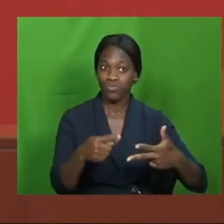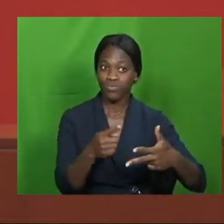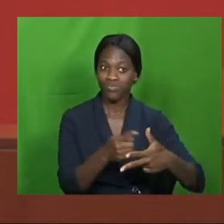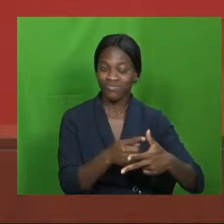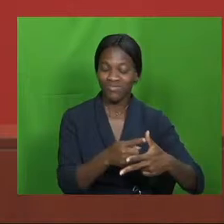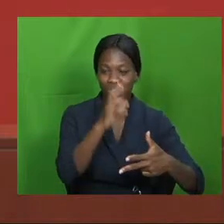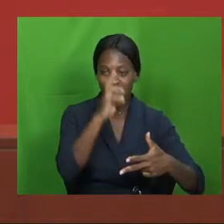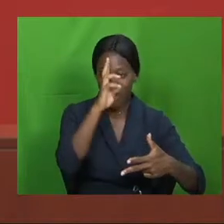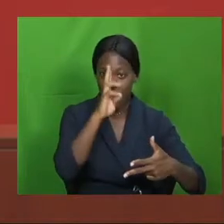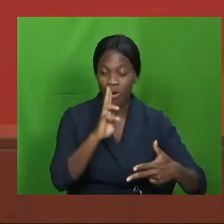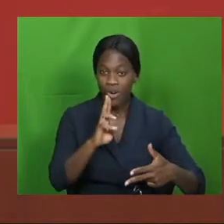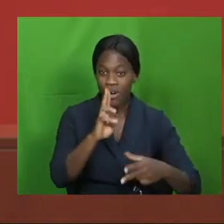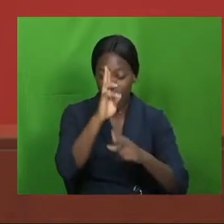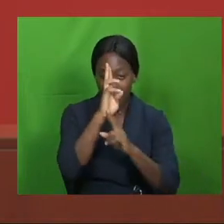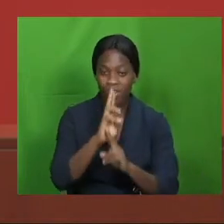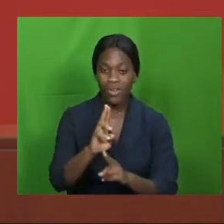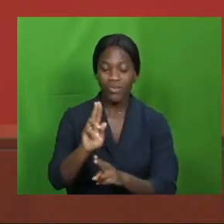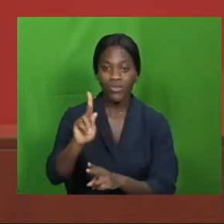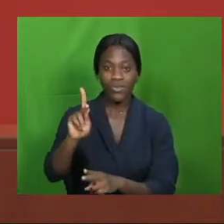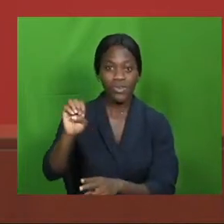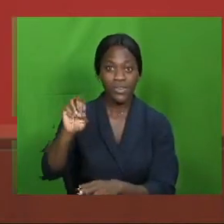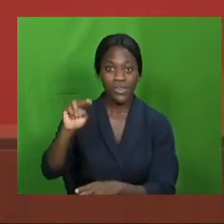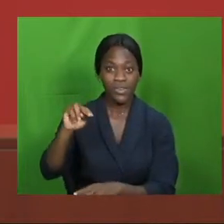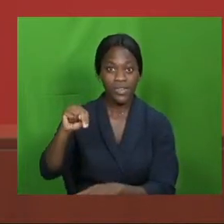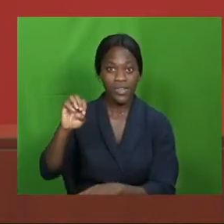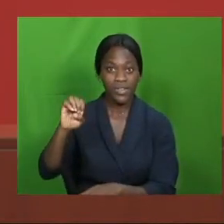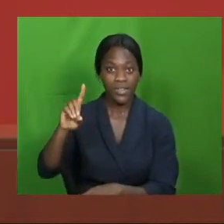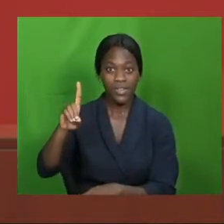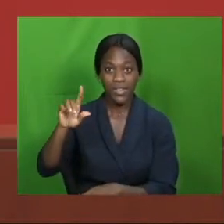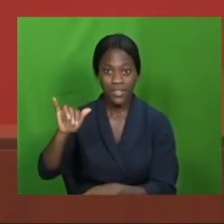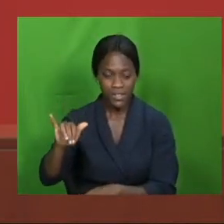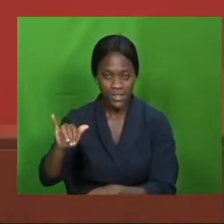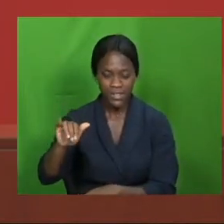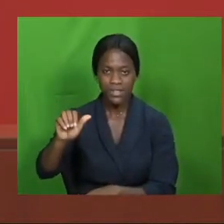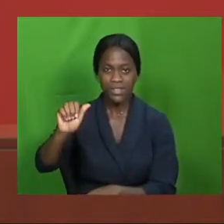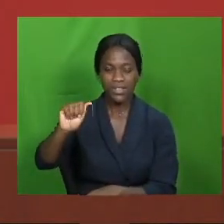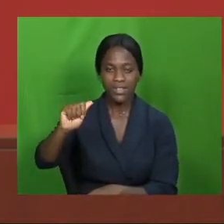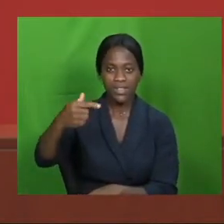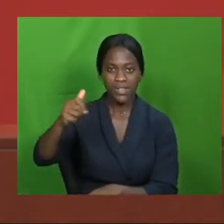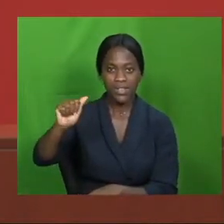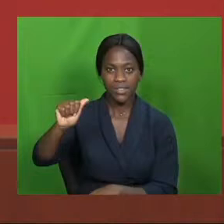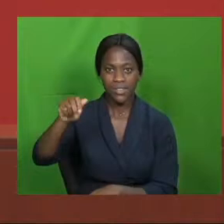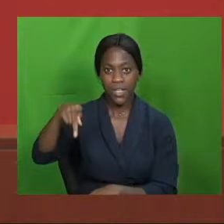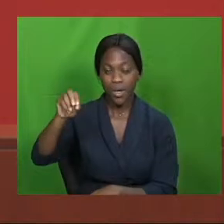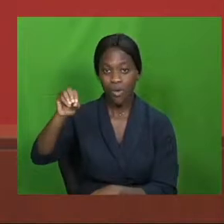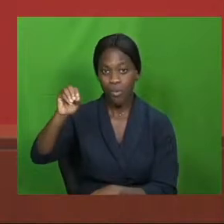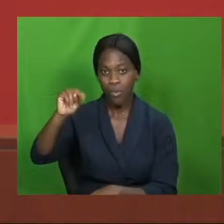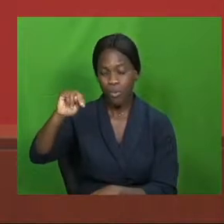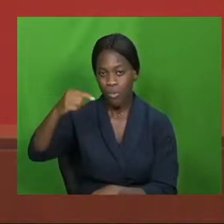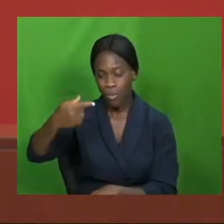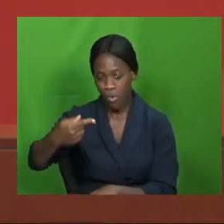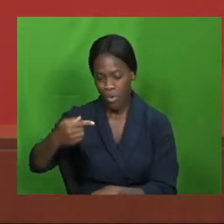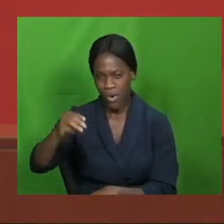Honorable Kennedy Ohene Ajepong, MP for Asin Central,